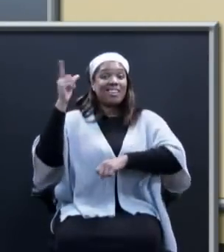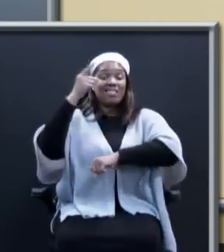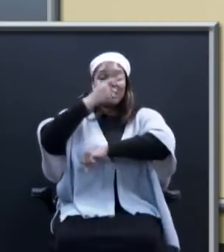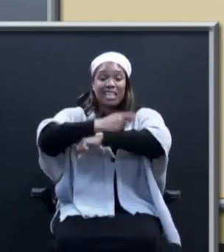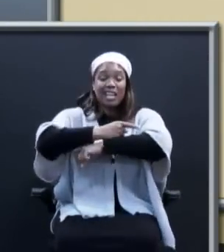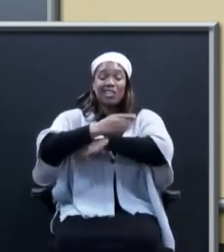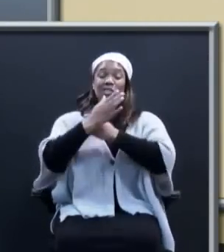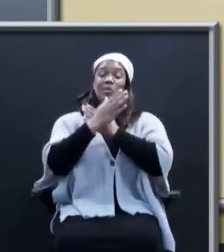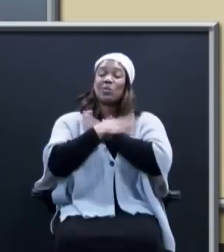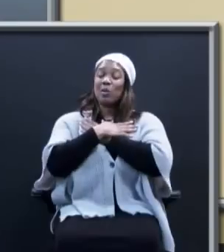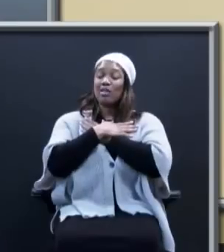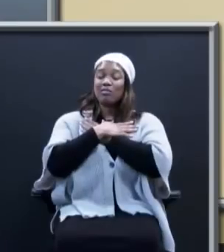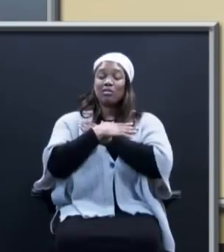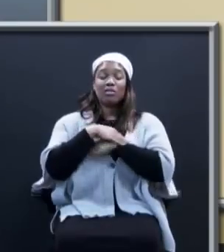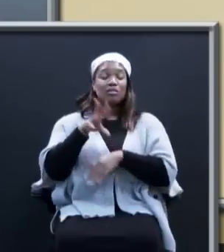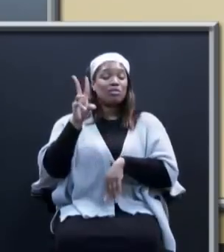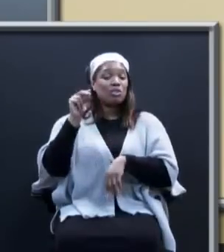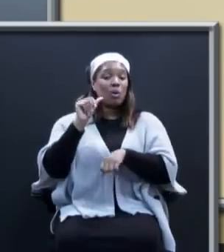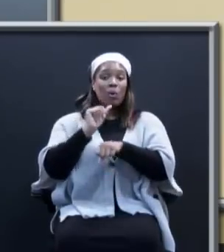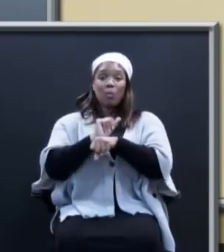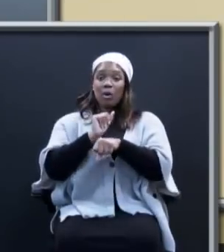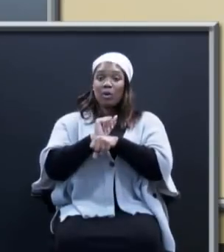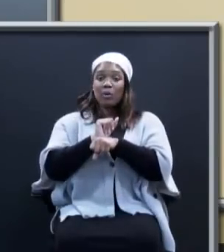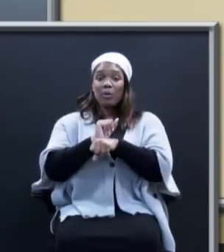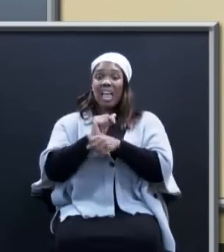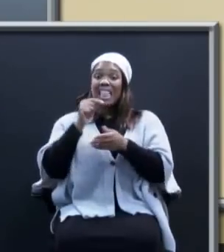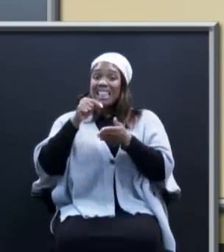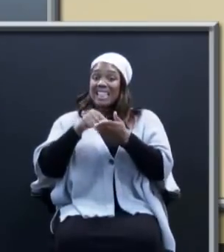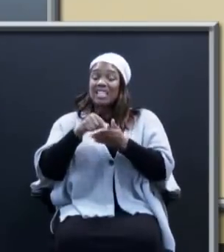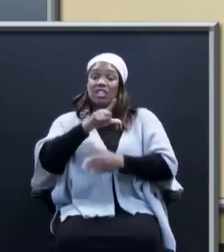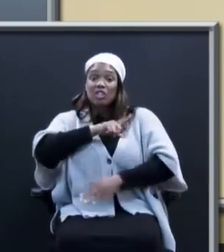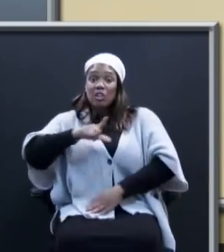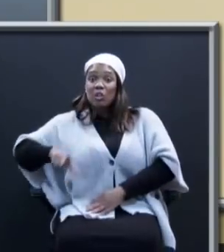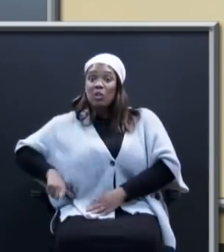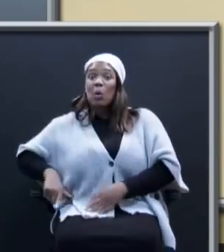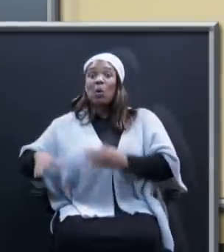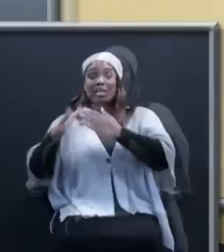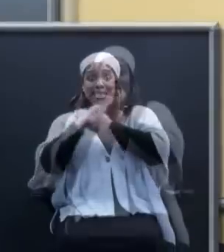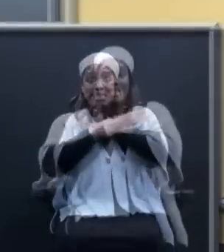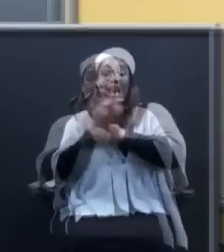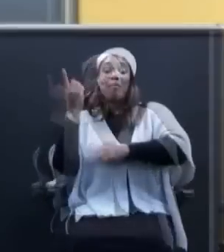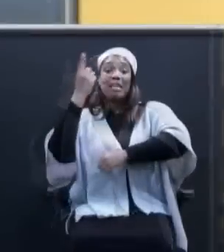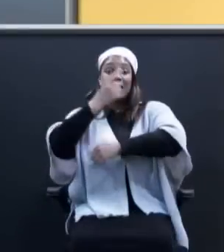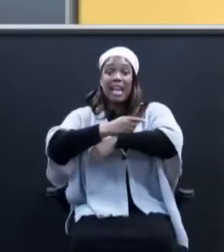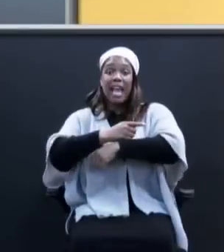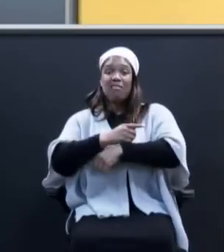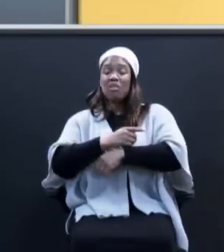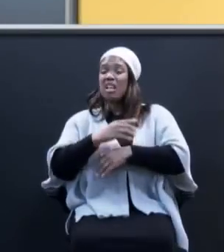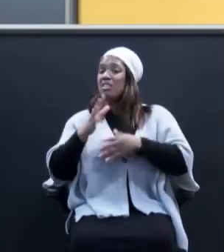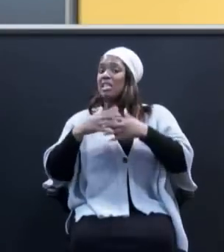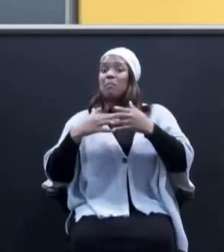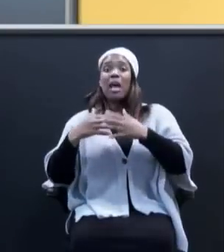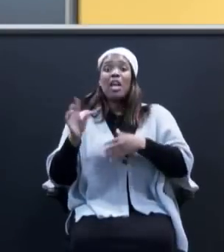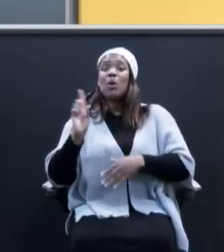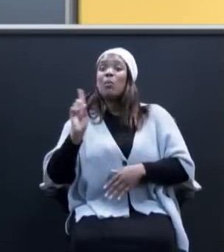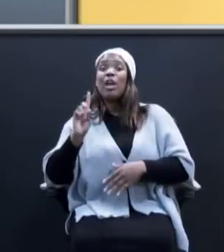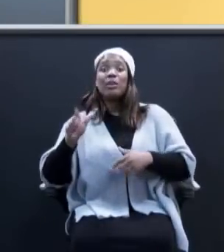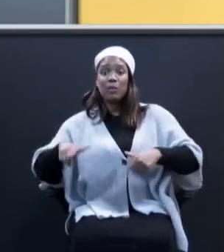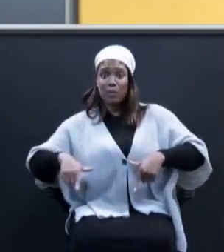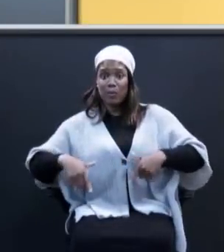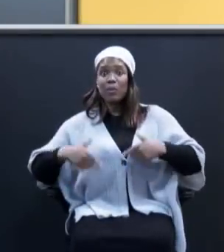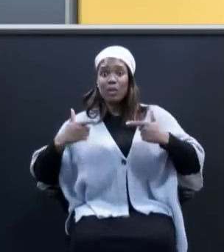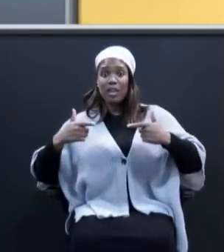shall do no work therein. It is the Sabbath of the Lord in all your dwellings. The 6 days shall work be done, sister and